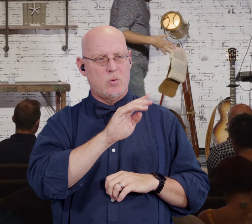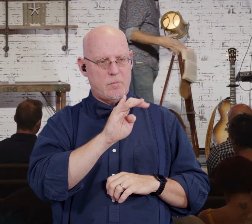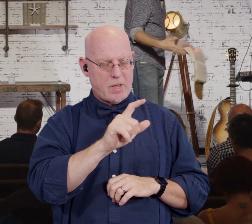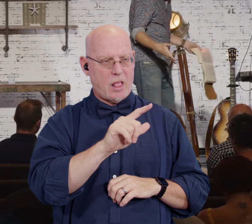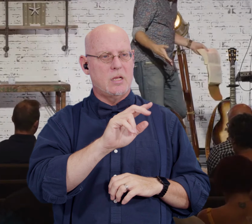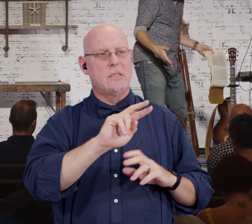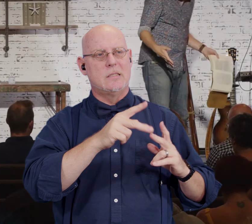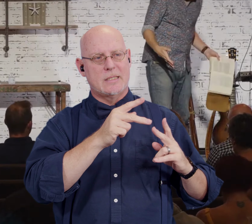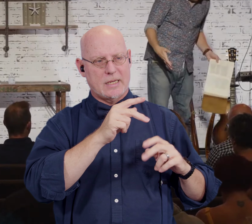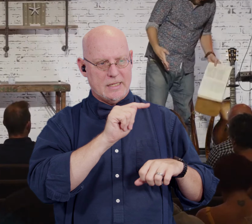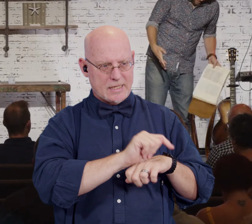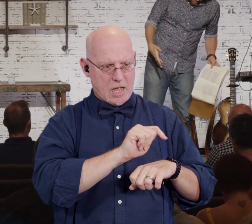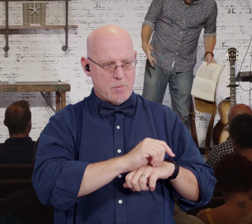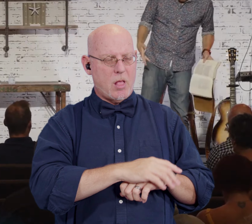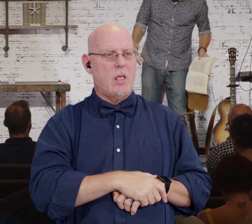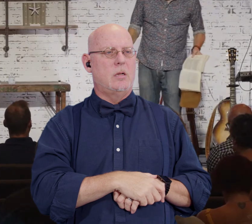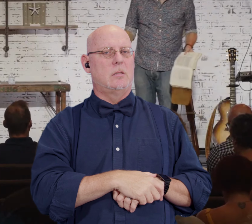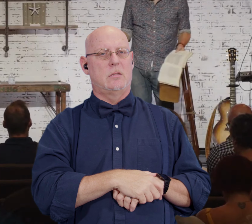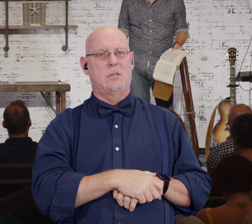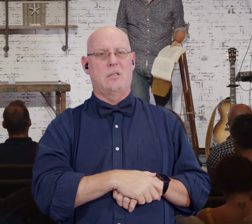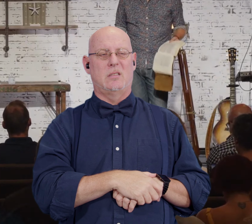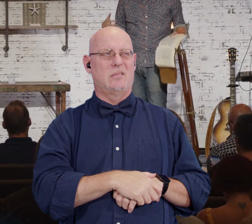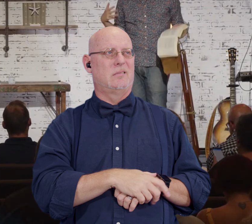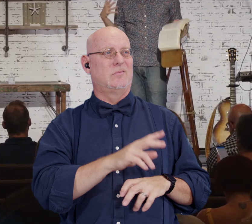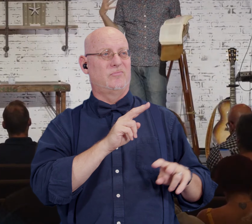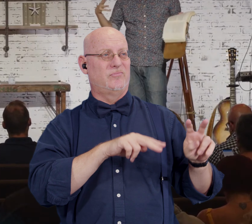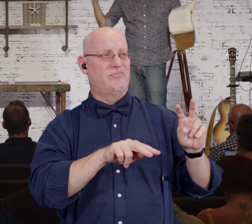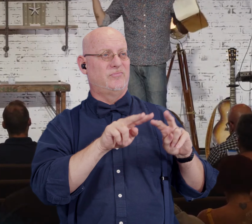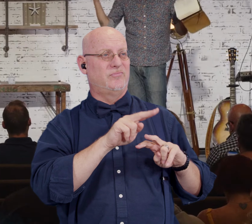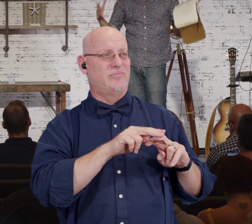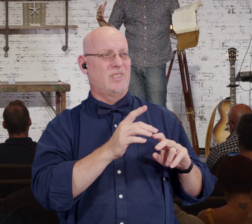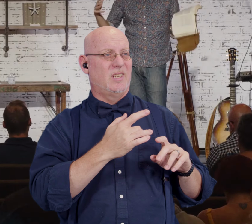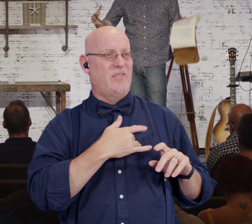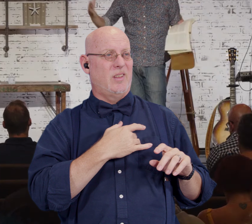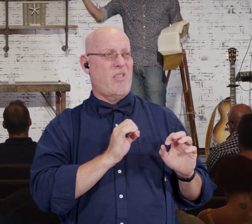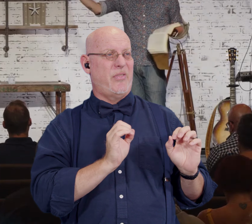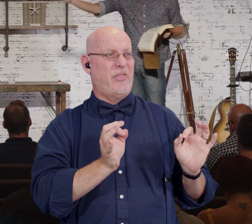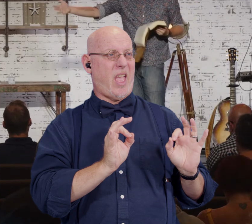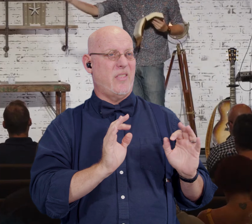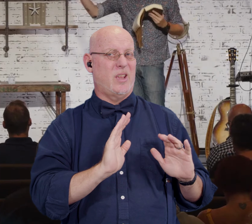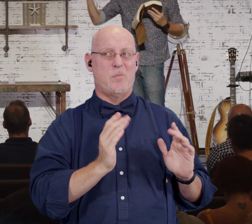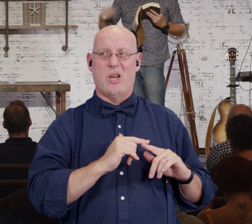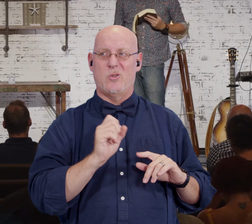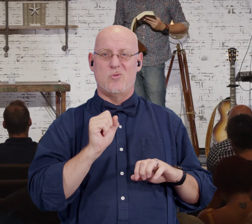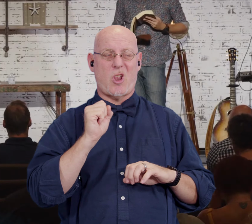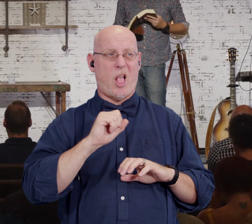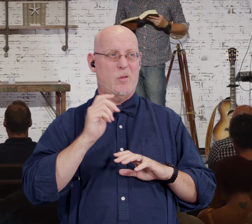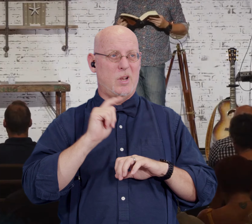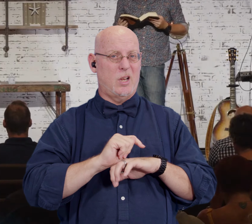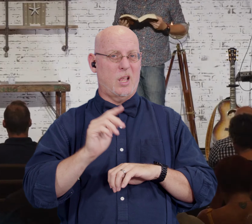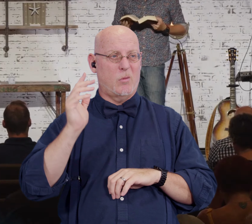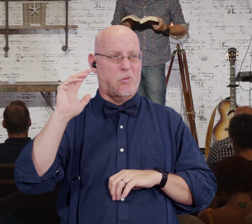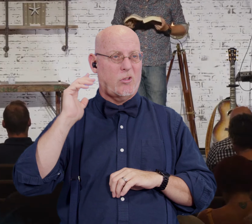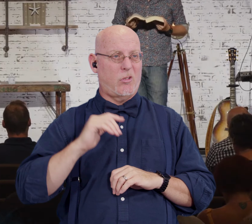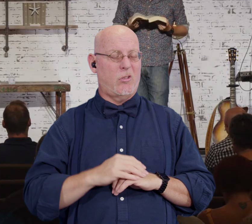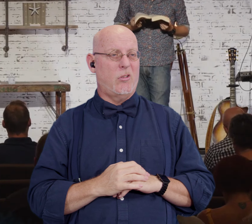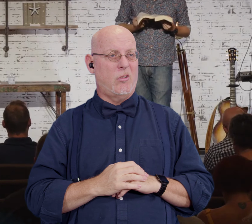Zerubbabel, the second temple. And you're like, man, this is literally, it feels like nothing compared to Solomon's temple, to his